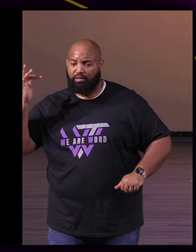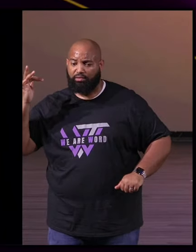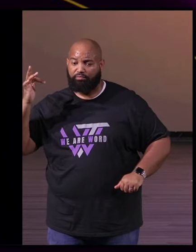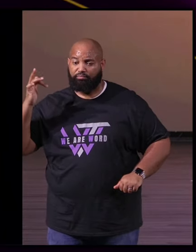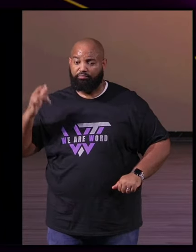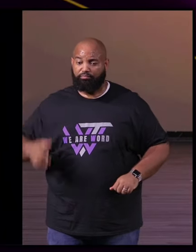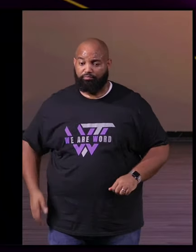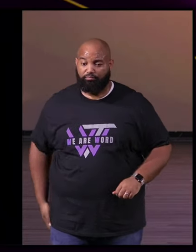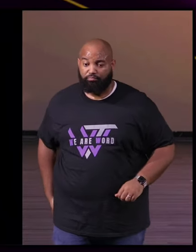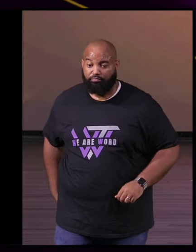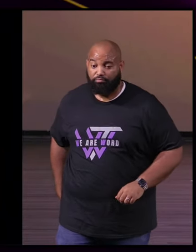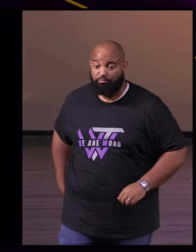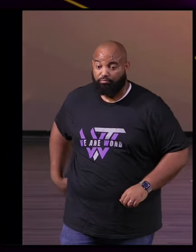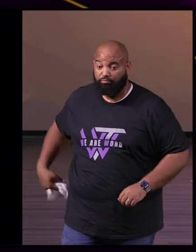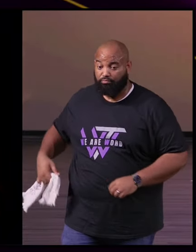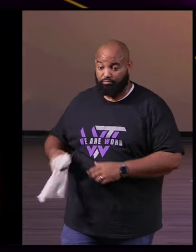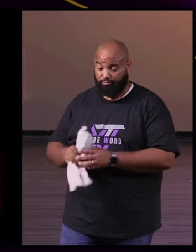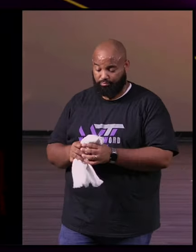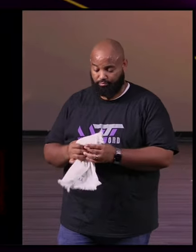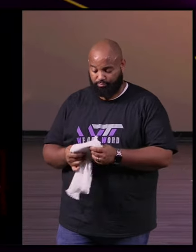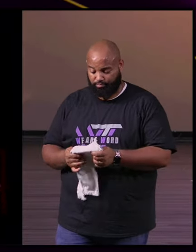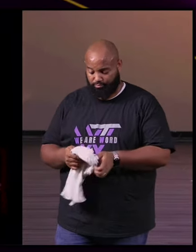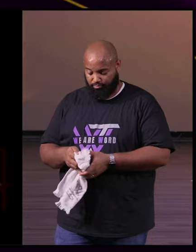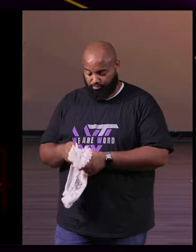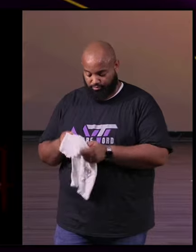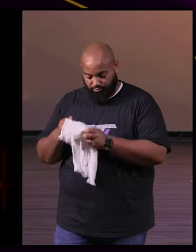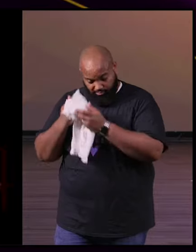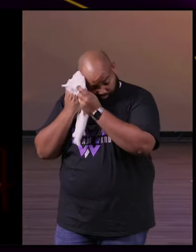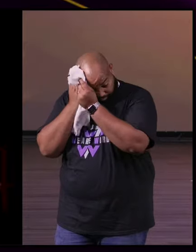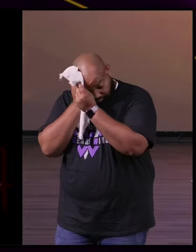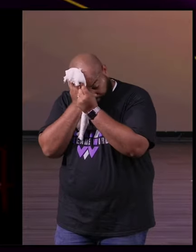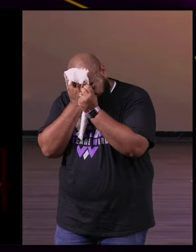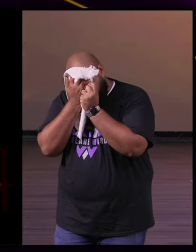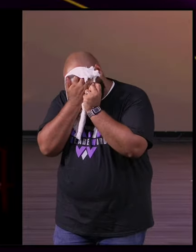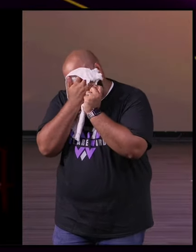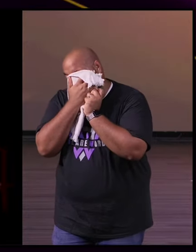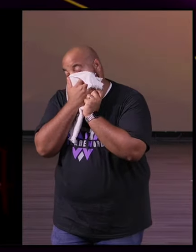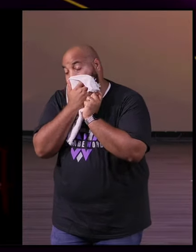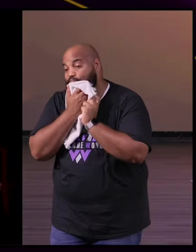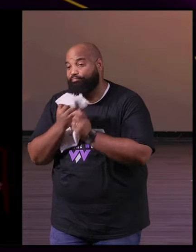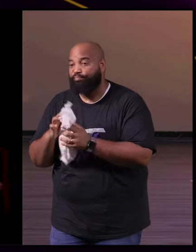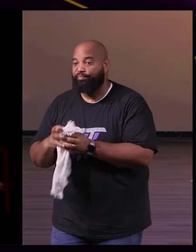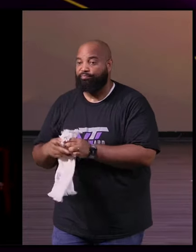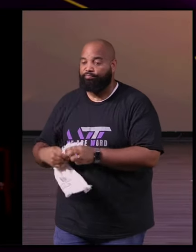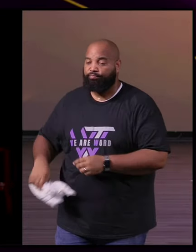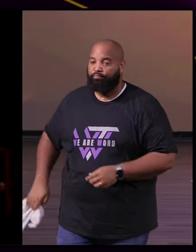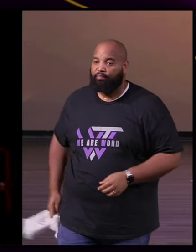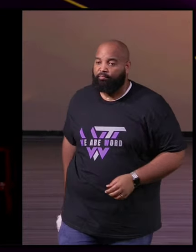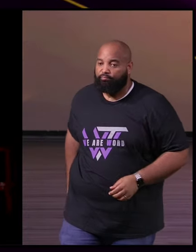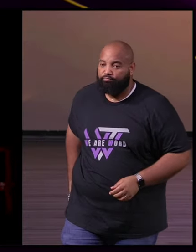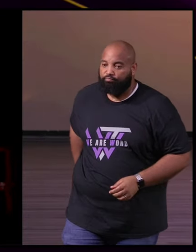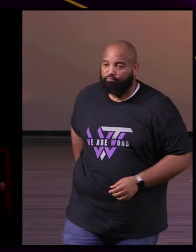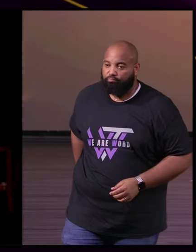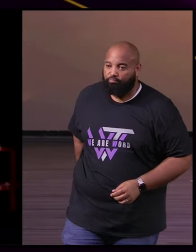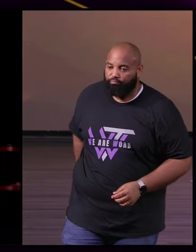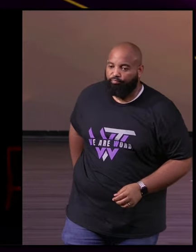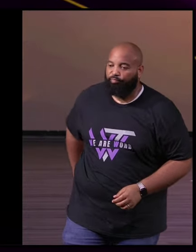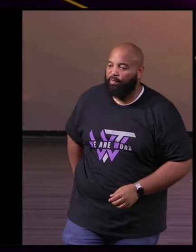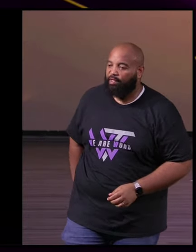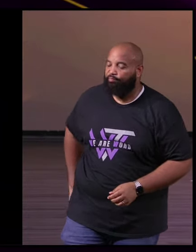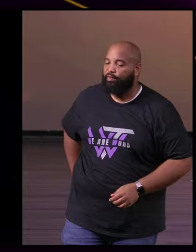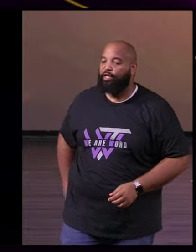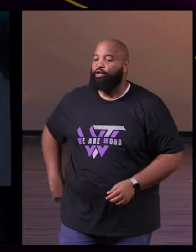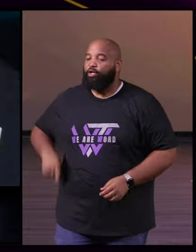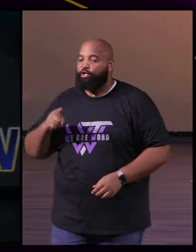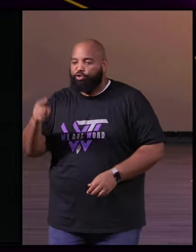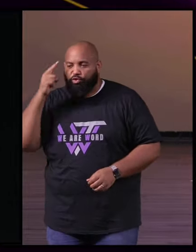need them because you don't really know where folk are until they still get to choose to be with you when they disagree with you, doubt you, or are disappointed